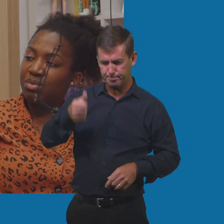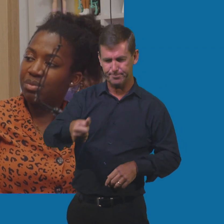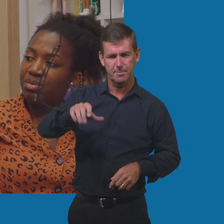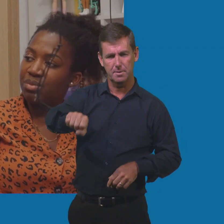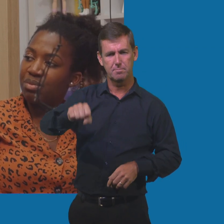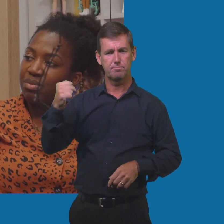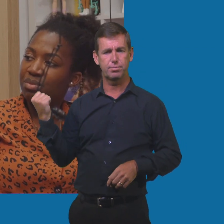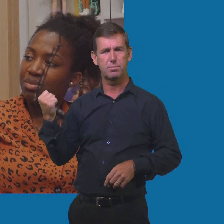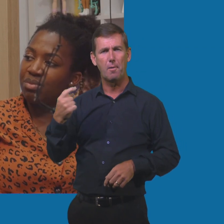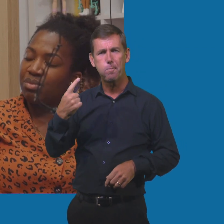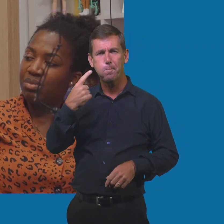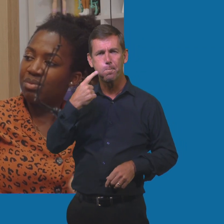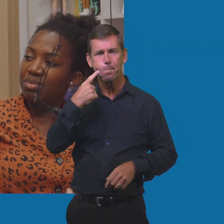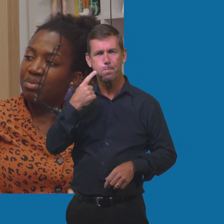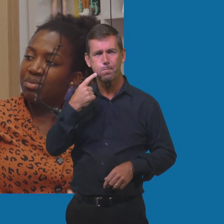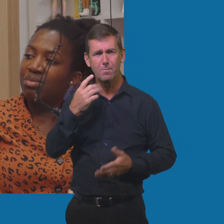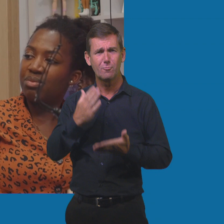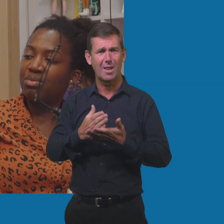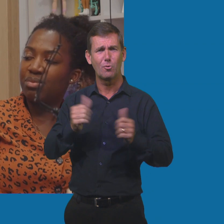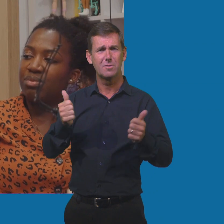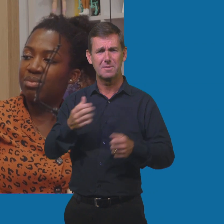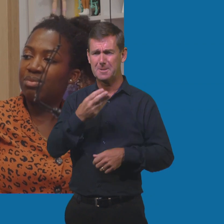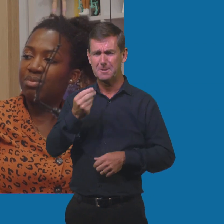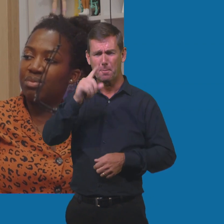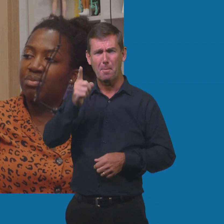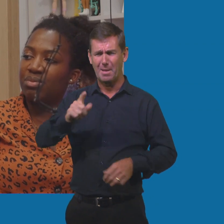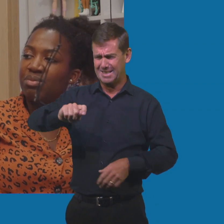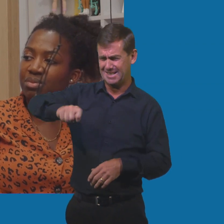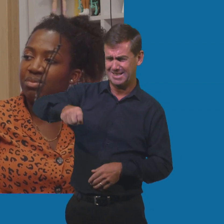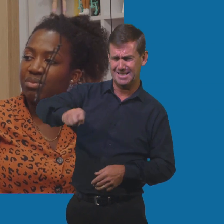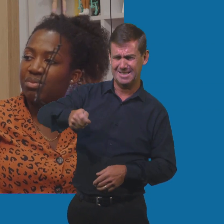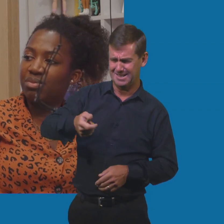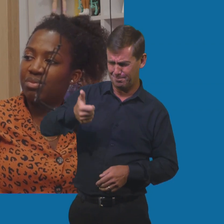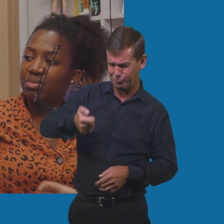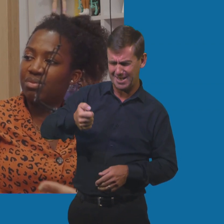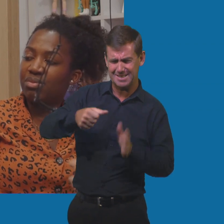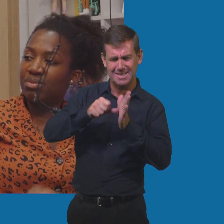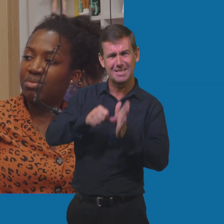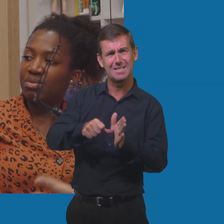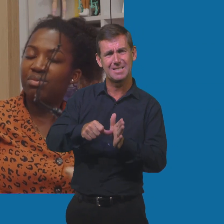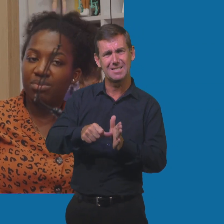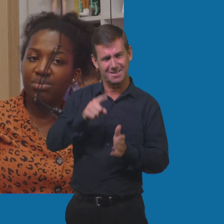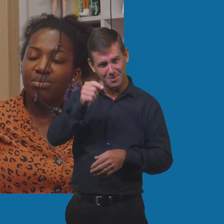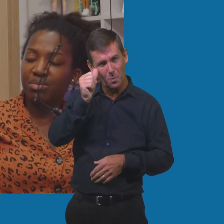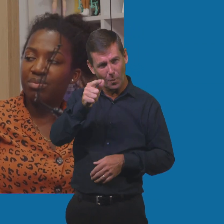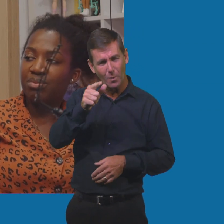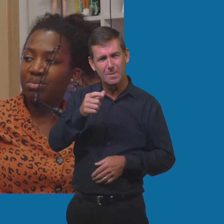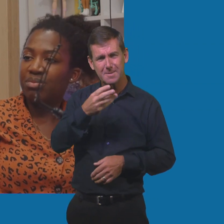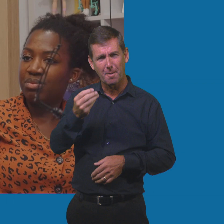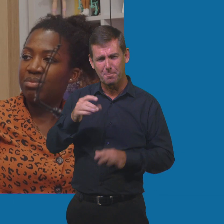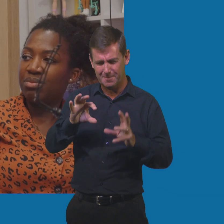unlock. So it's very handy if you're, and also some people just struggle with keys and having to actually press the button, and if you've not got that much dexterity.